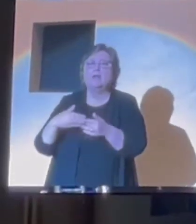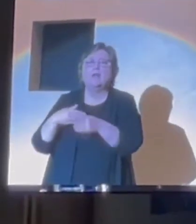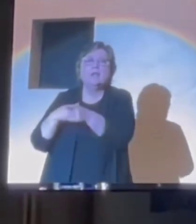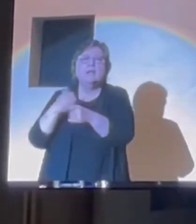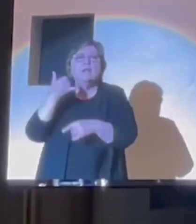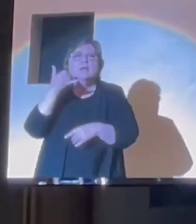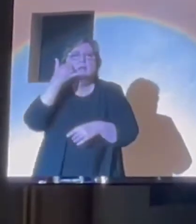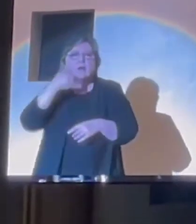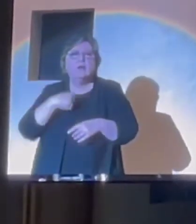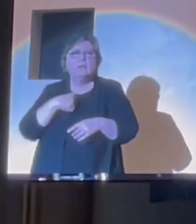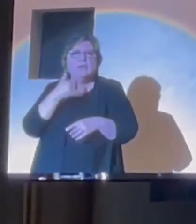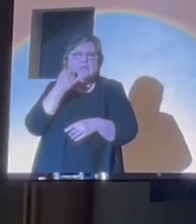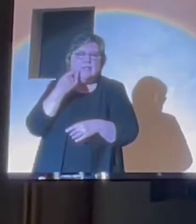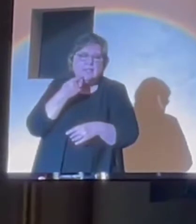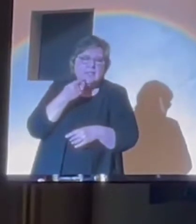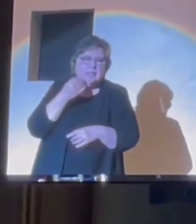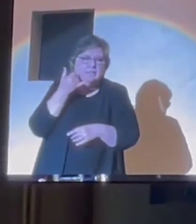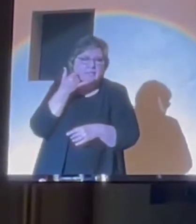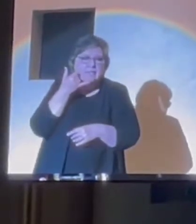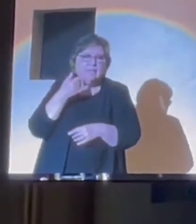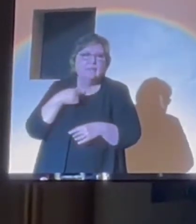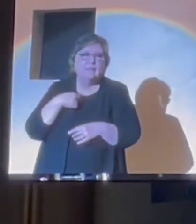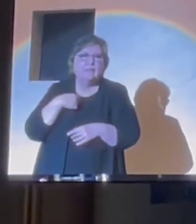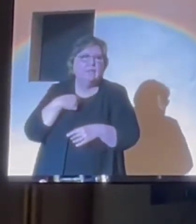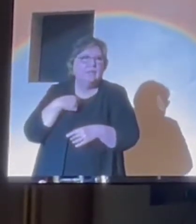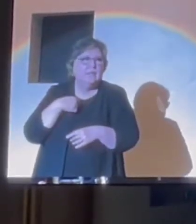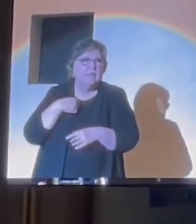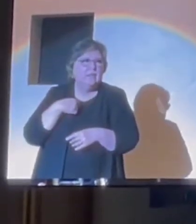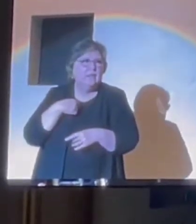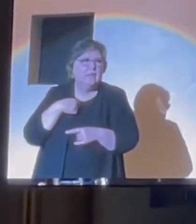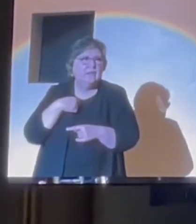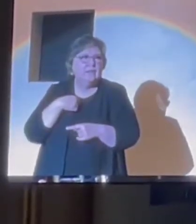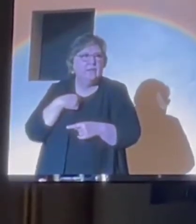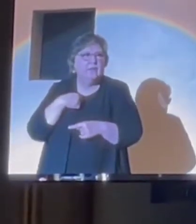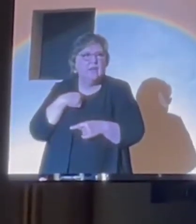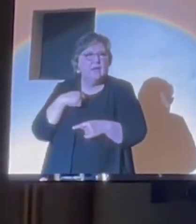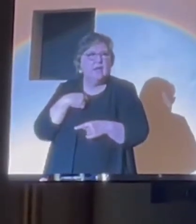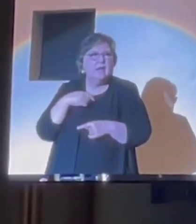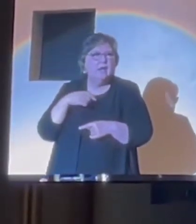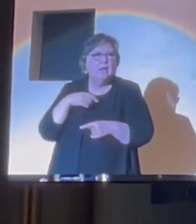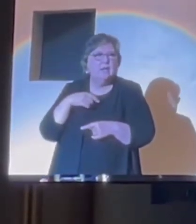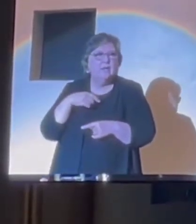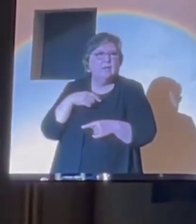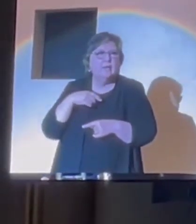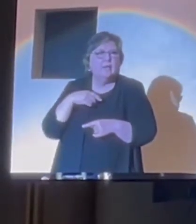said, "And I'm out. We're on the way out." He said,